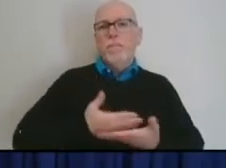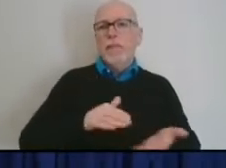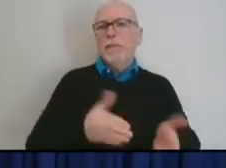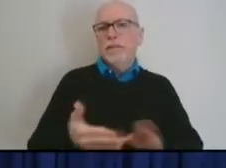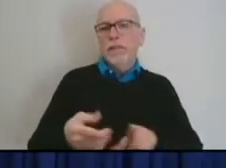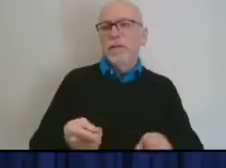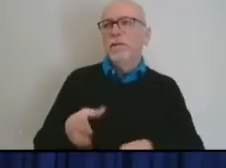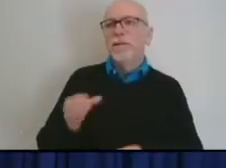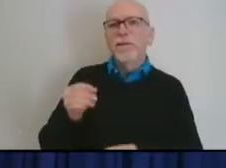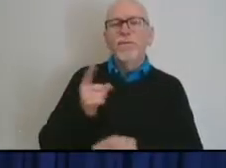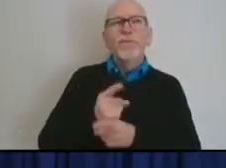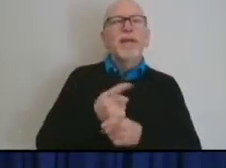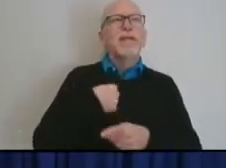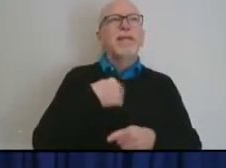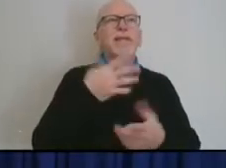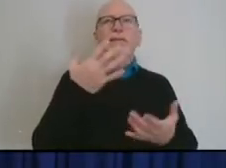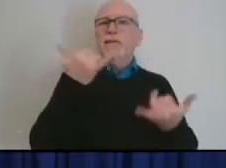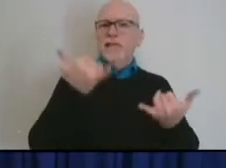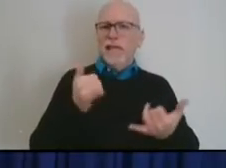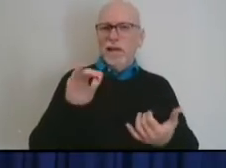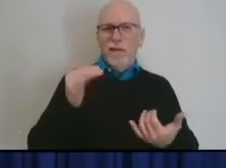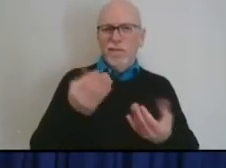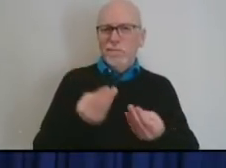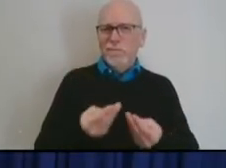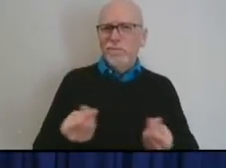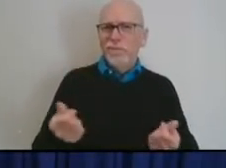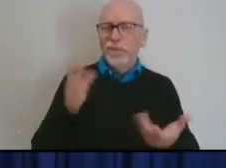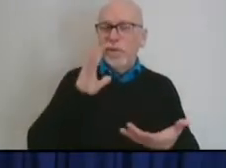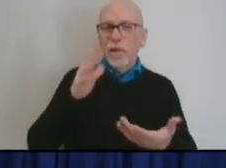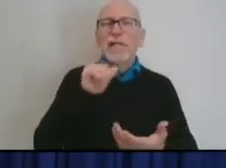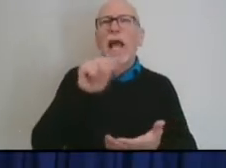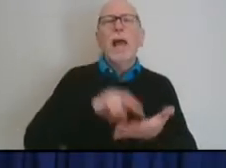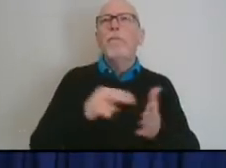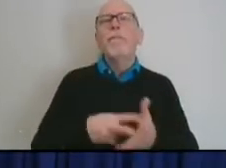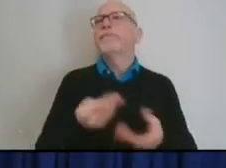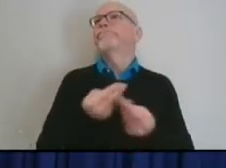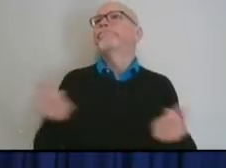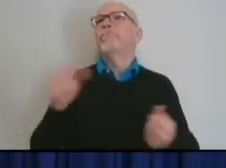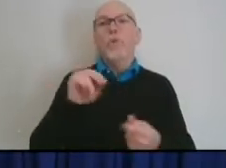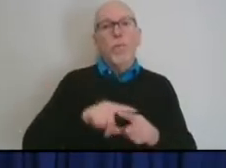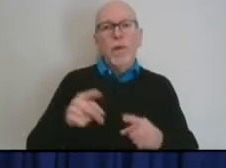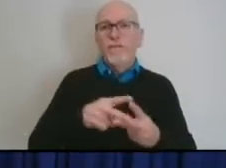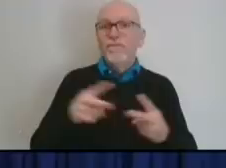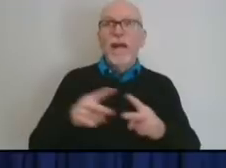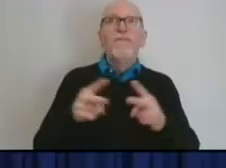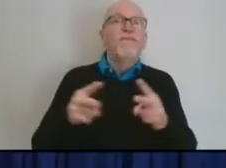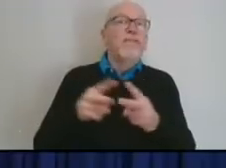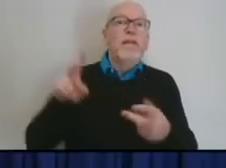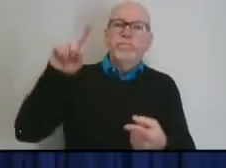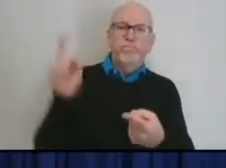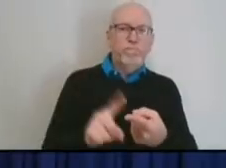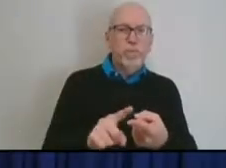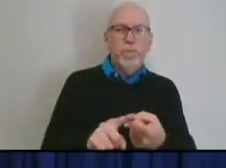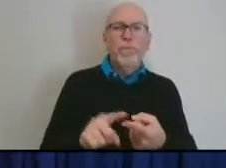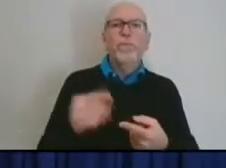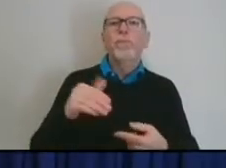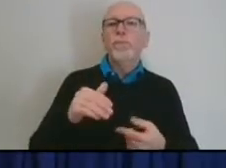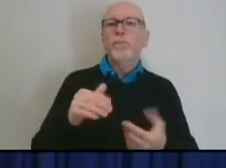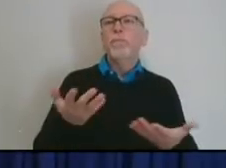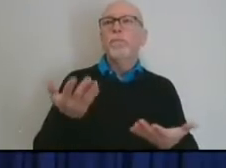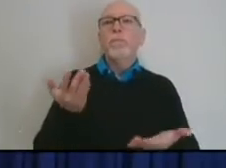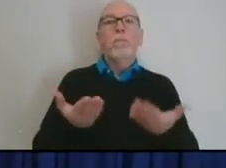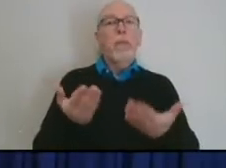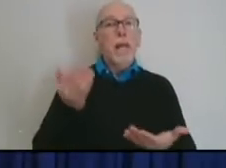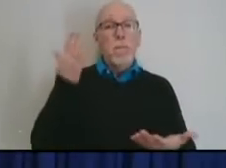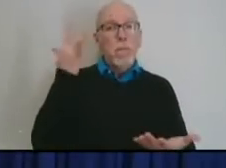a medical term, but non-existent. I mean, it's significantly, drastically reduced, probably